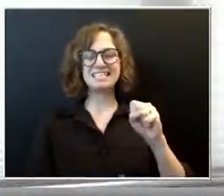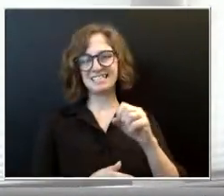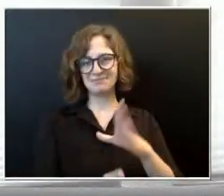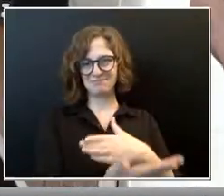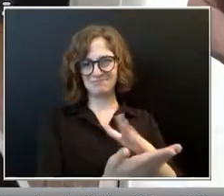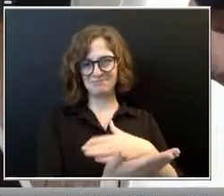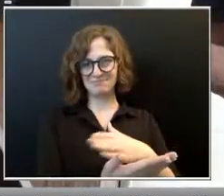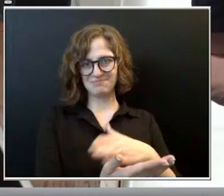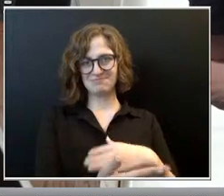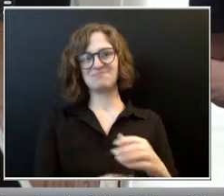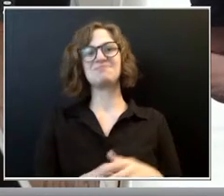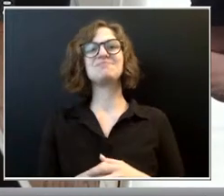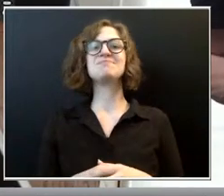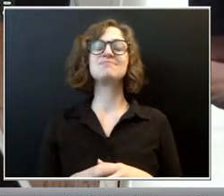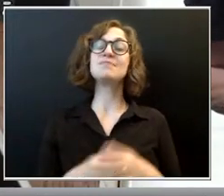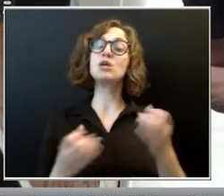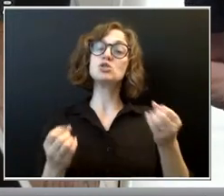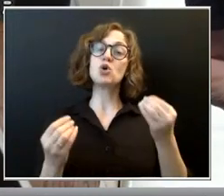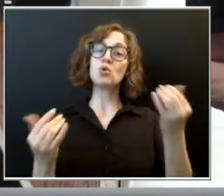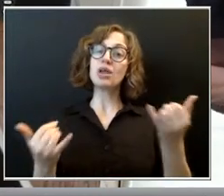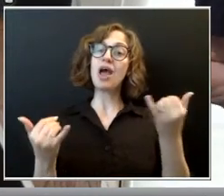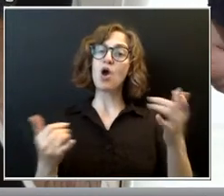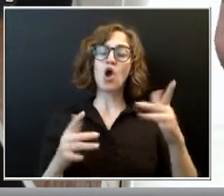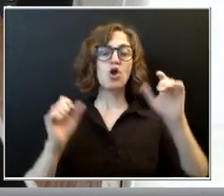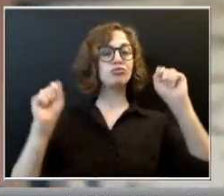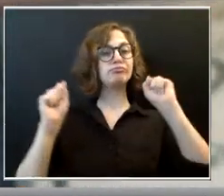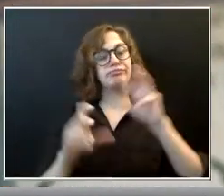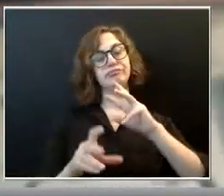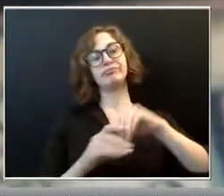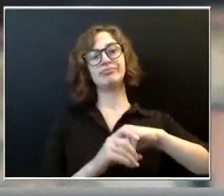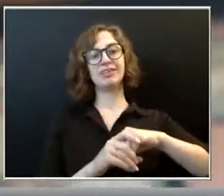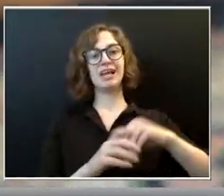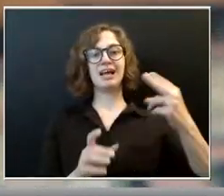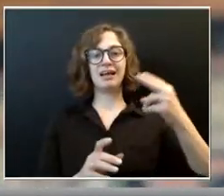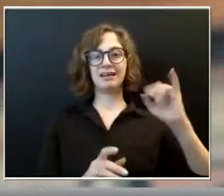a high-intensity interval training workout every morning.